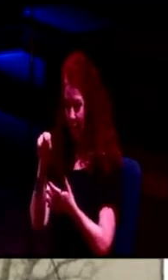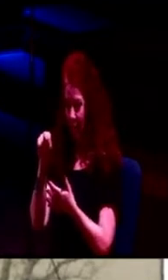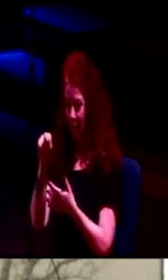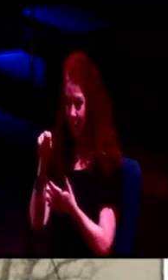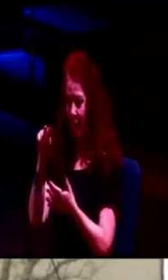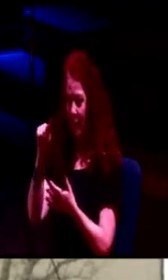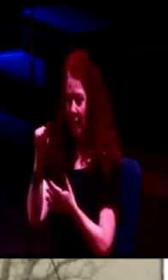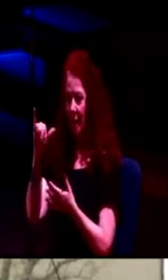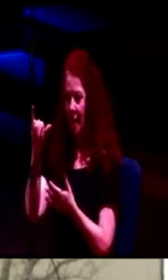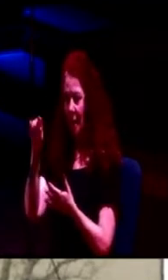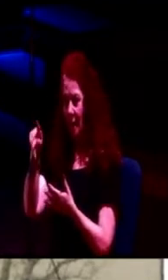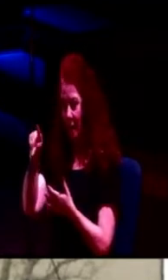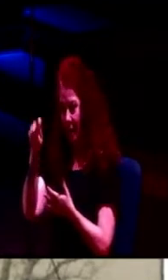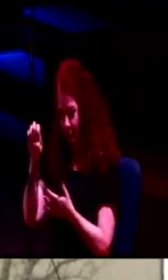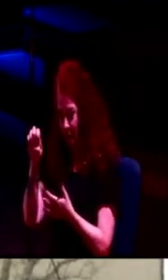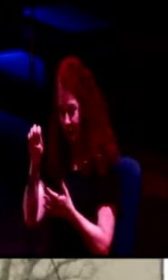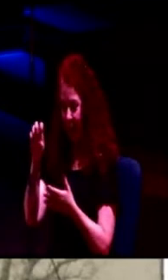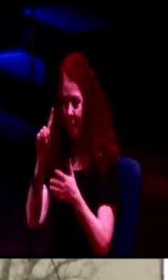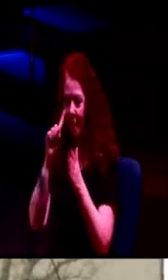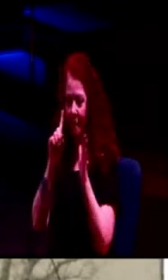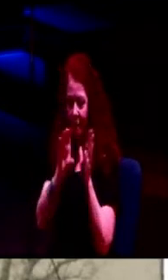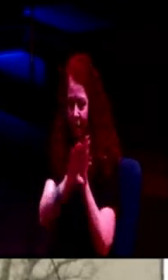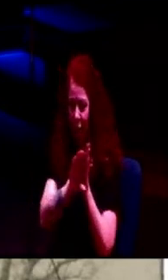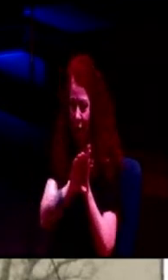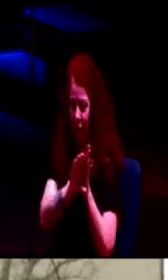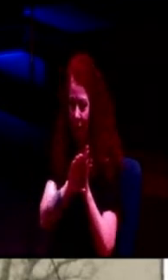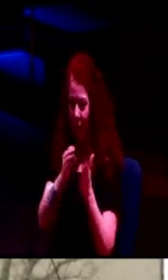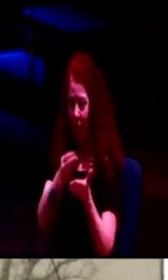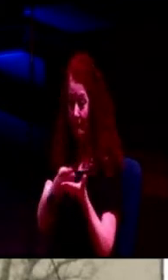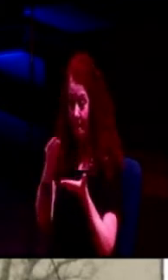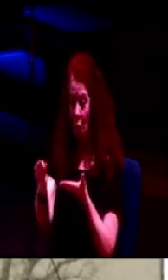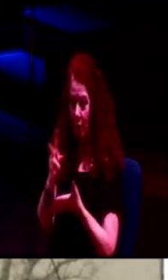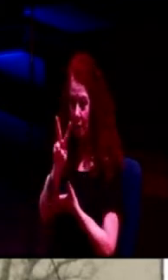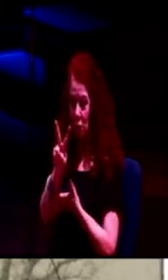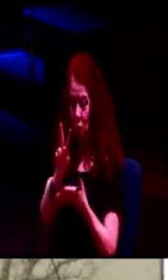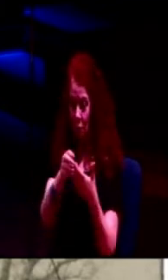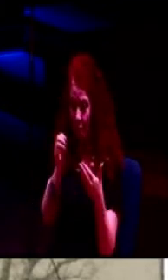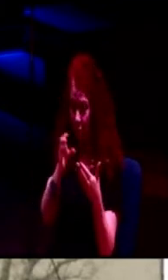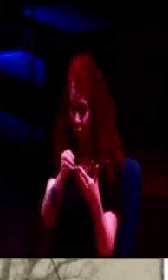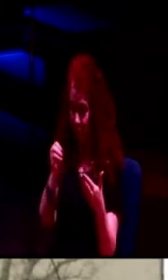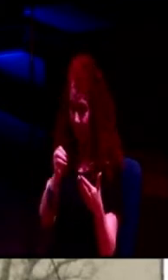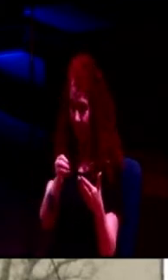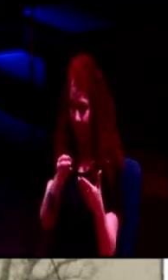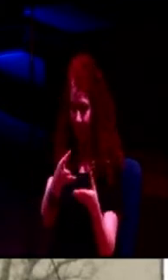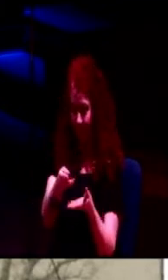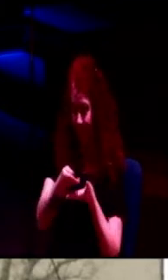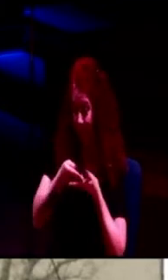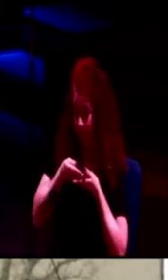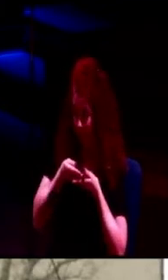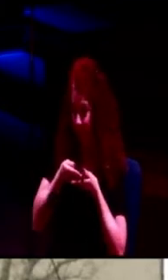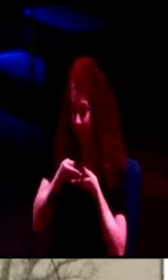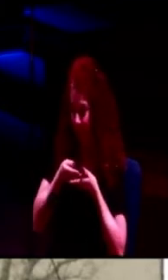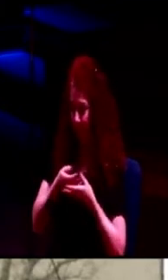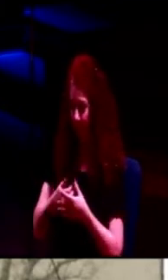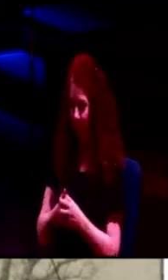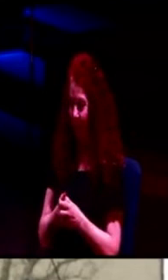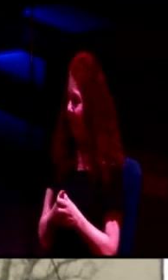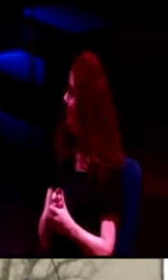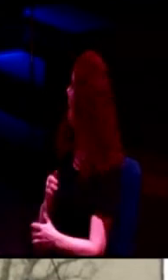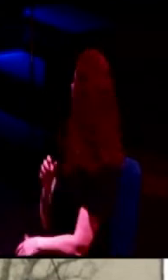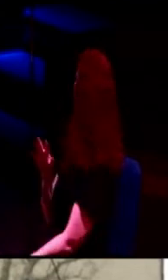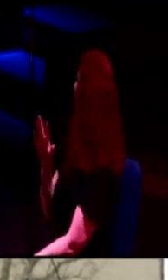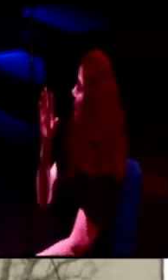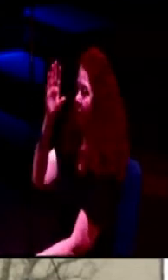at an auction place and purchased it for $2. The guy that is fourth from the